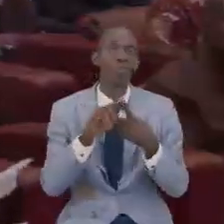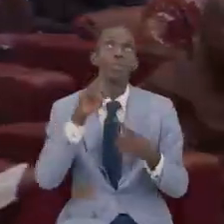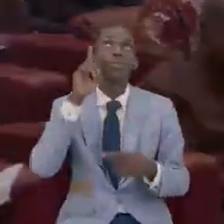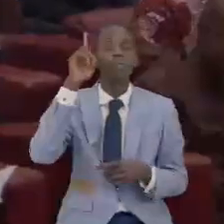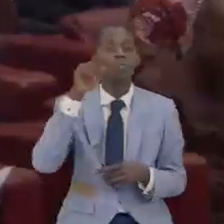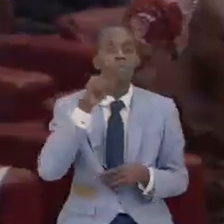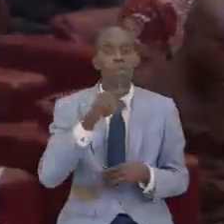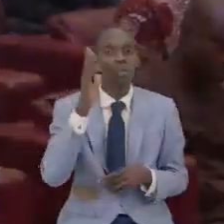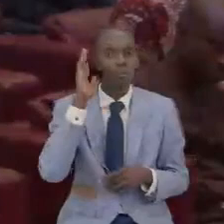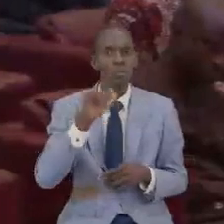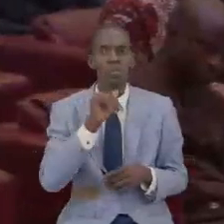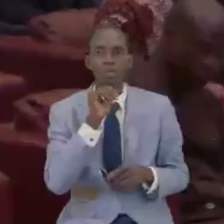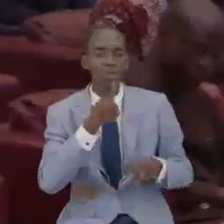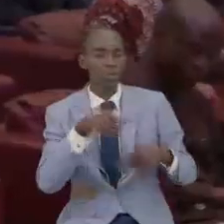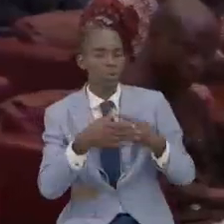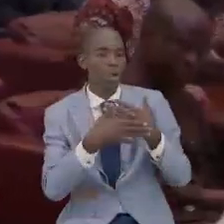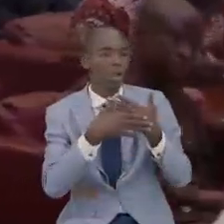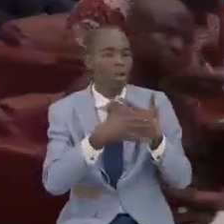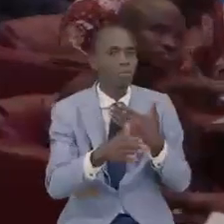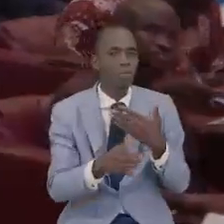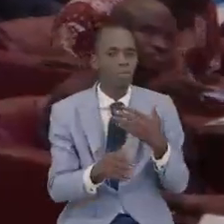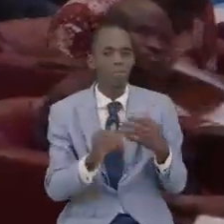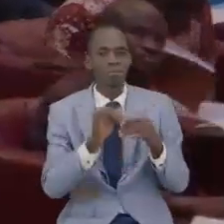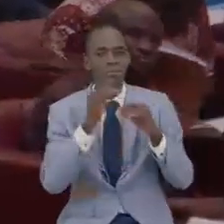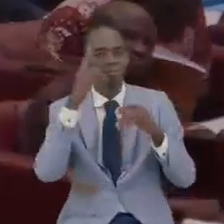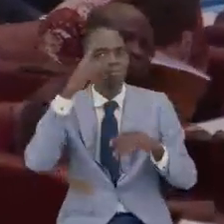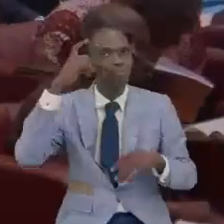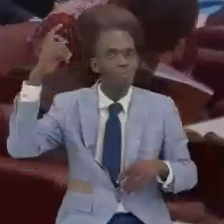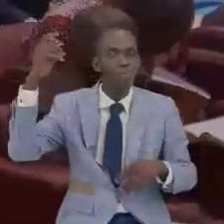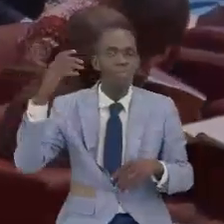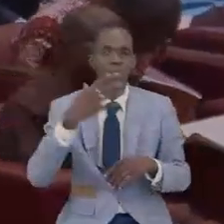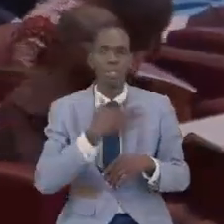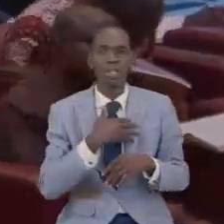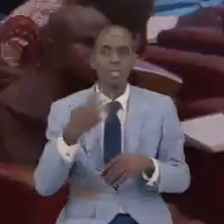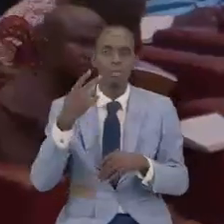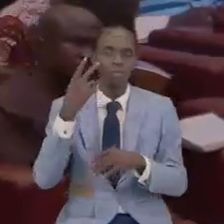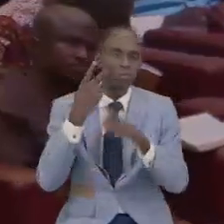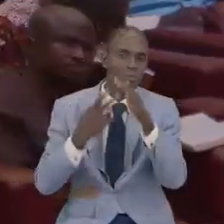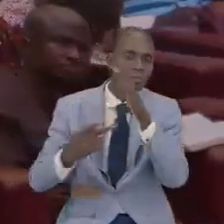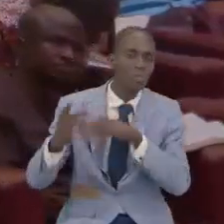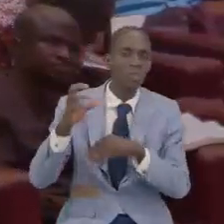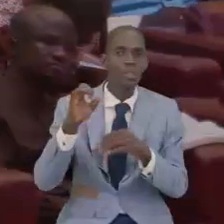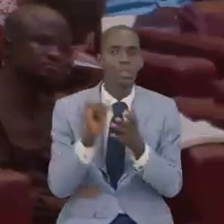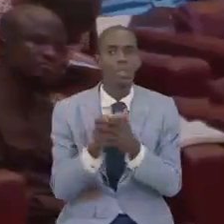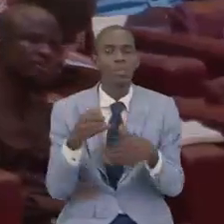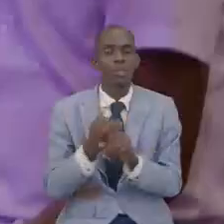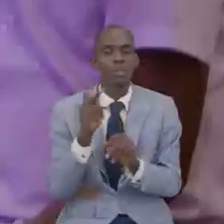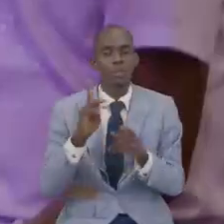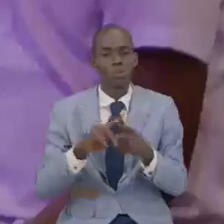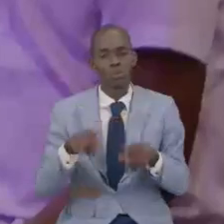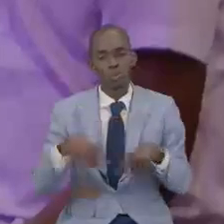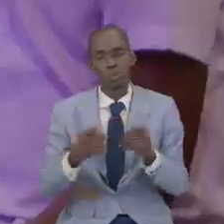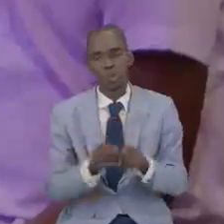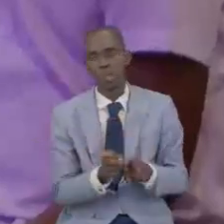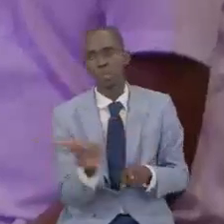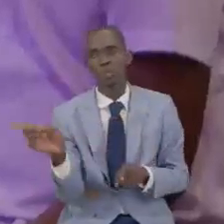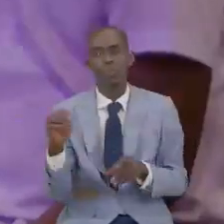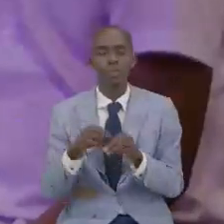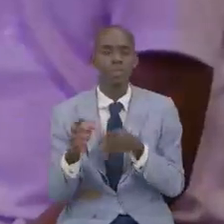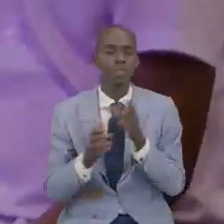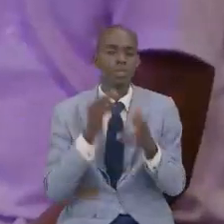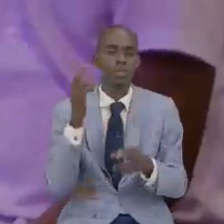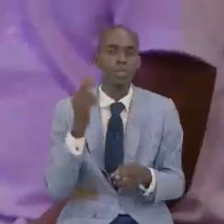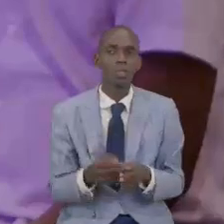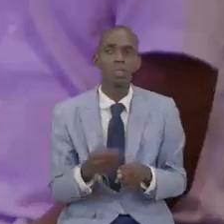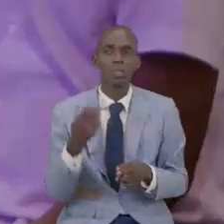You will not go after those dreams and visions that make people go astray in Jesus' name. We're